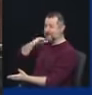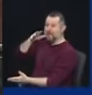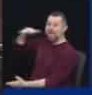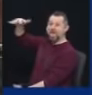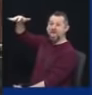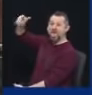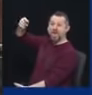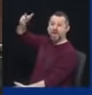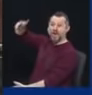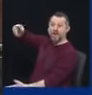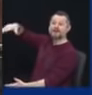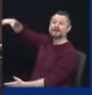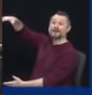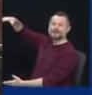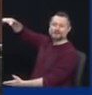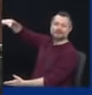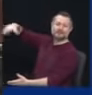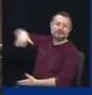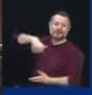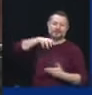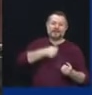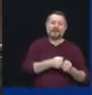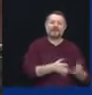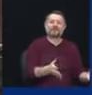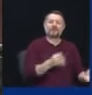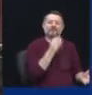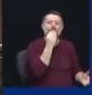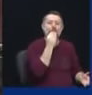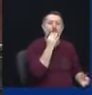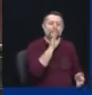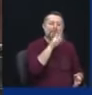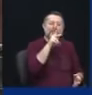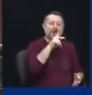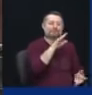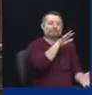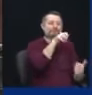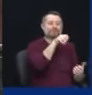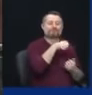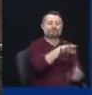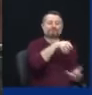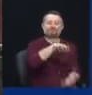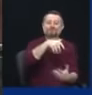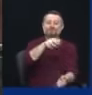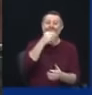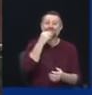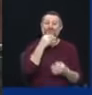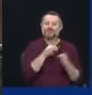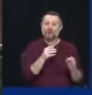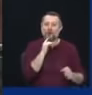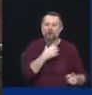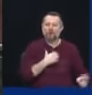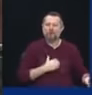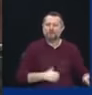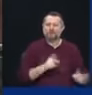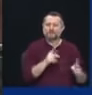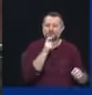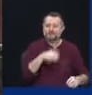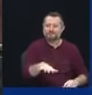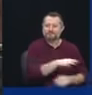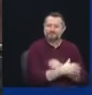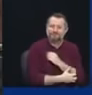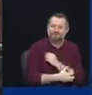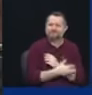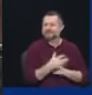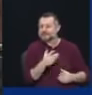to food banks that are feeding hungry and starving people across the state of New York. That's Nourish